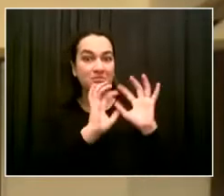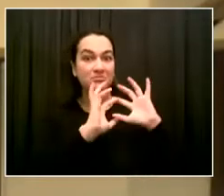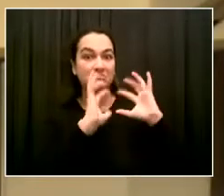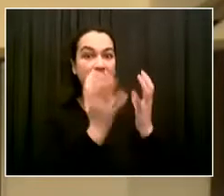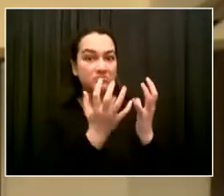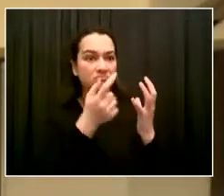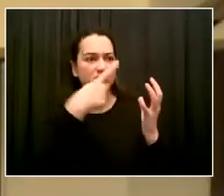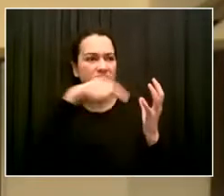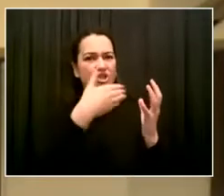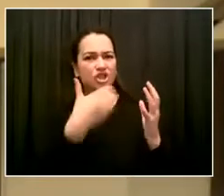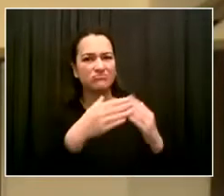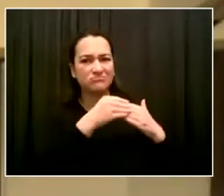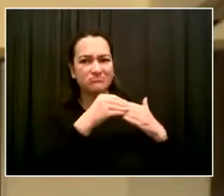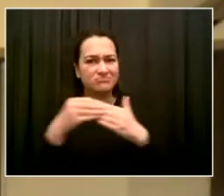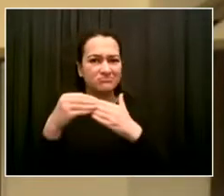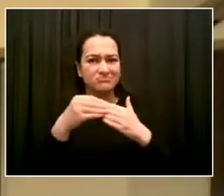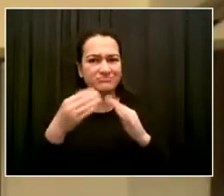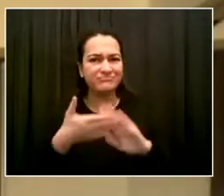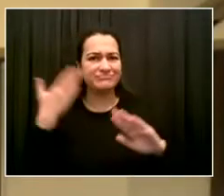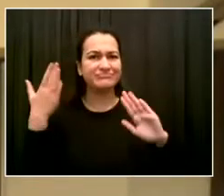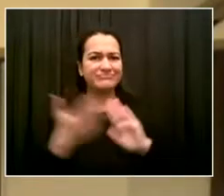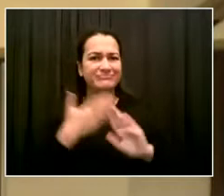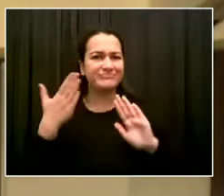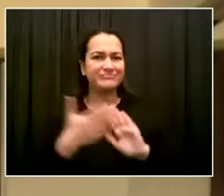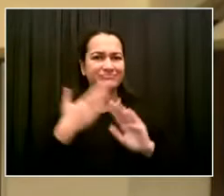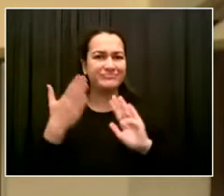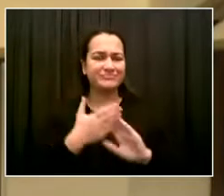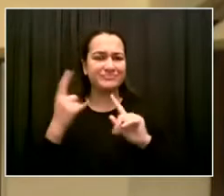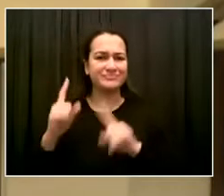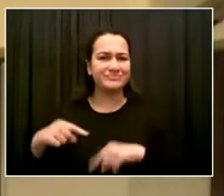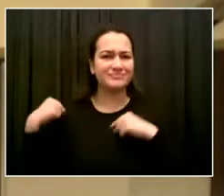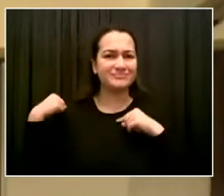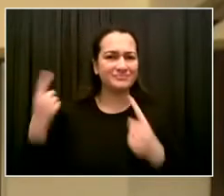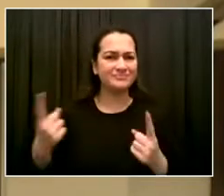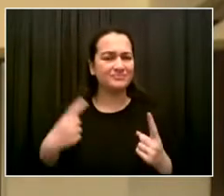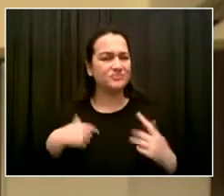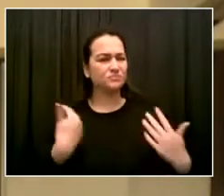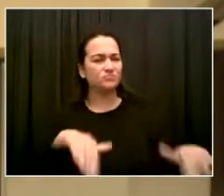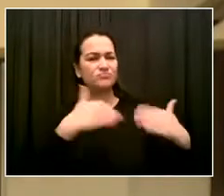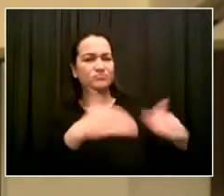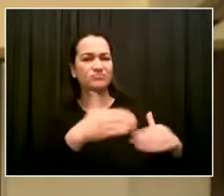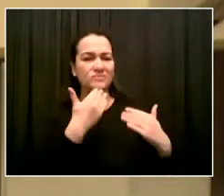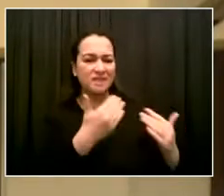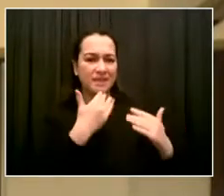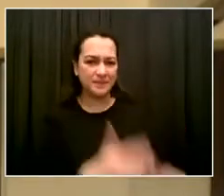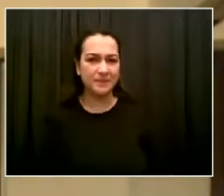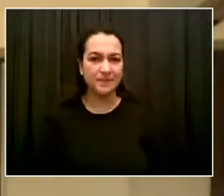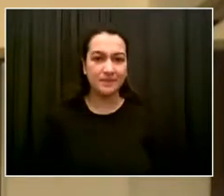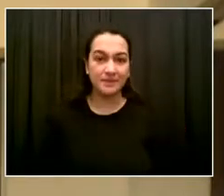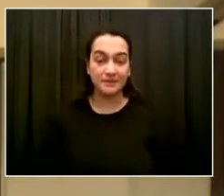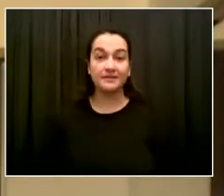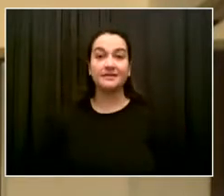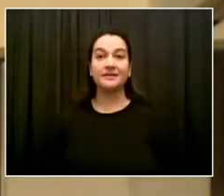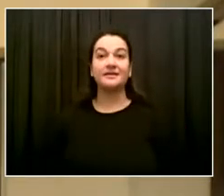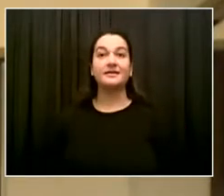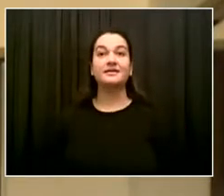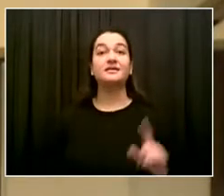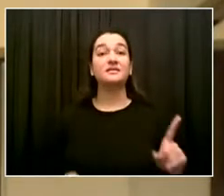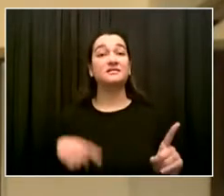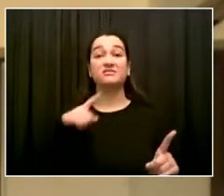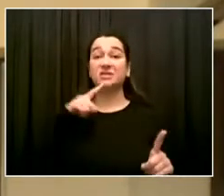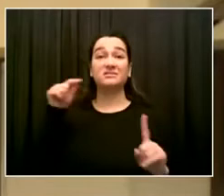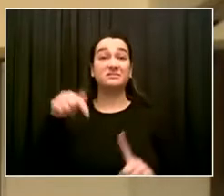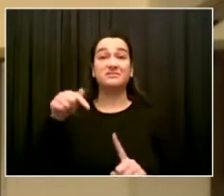great friend and ally to Google over the years. New York, of course, isn't just a place where we do business, but as you say, it's also a place that a lot of our